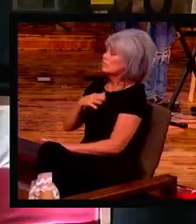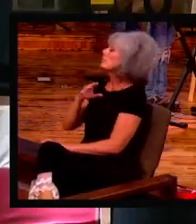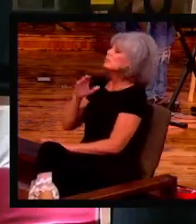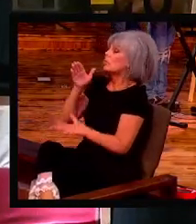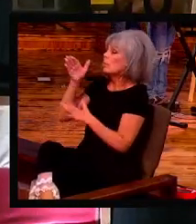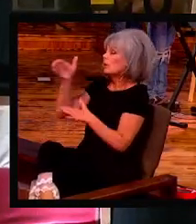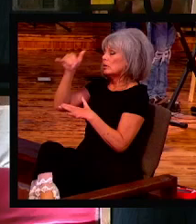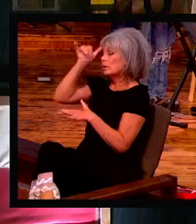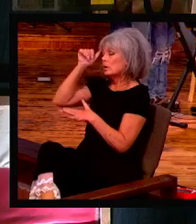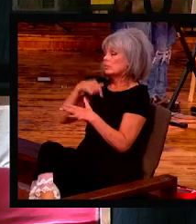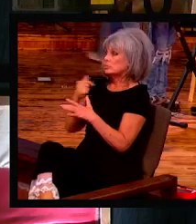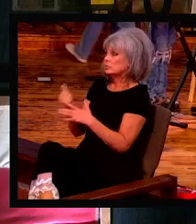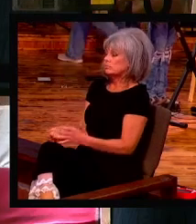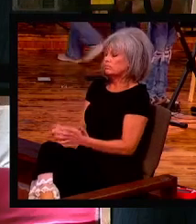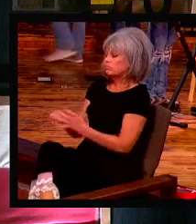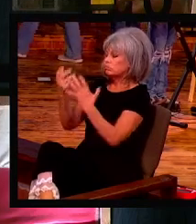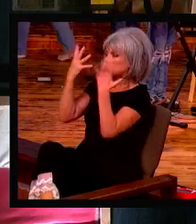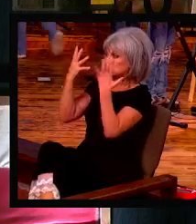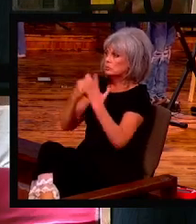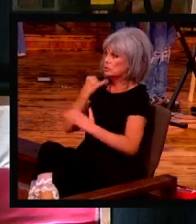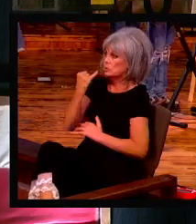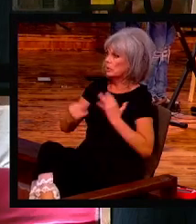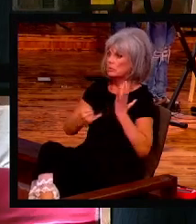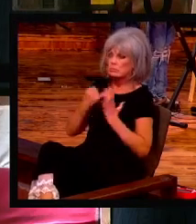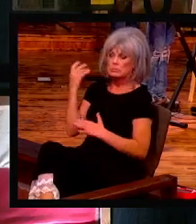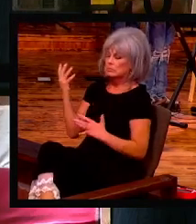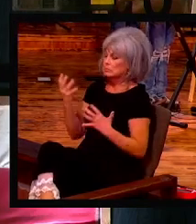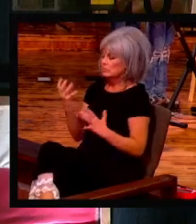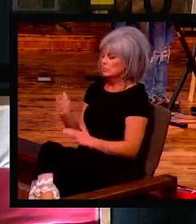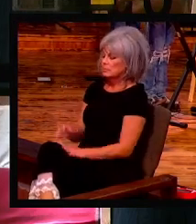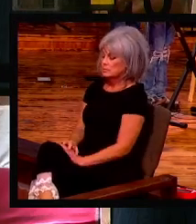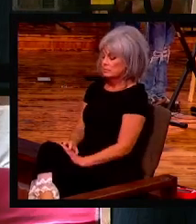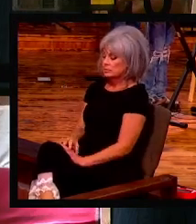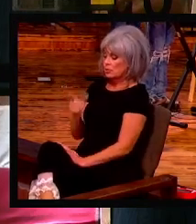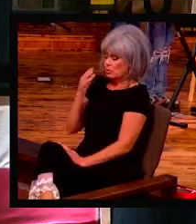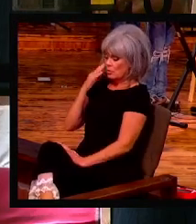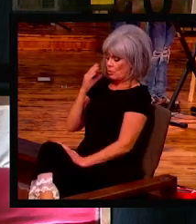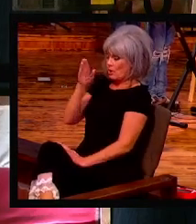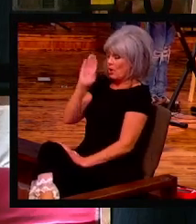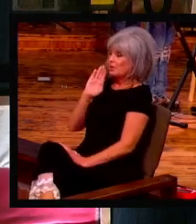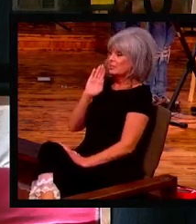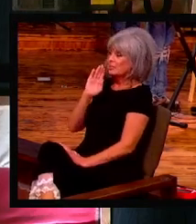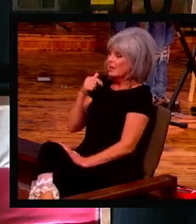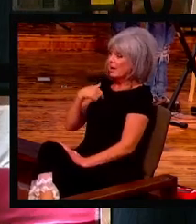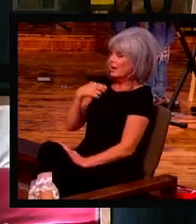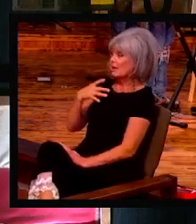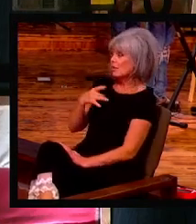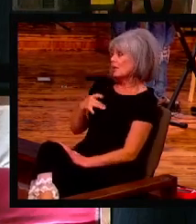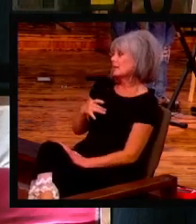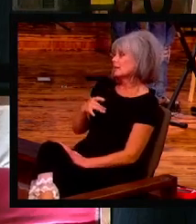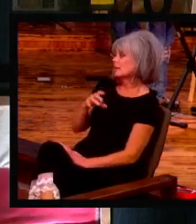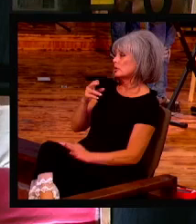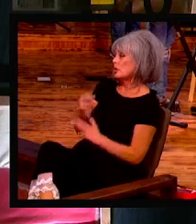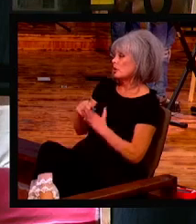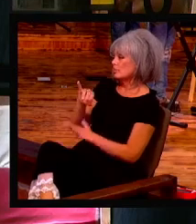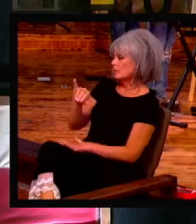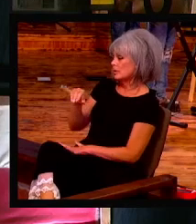And I was just overwhelmed with emotion and joy. And then, you know, God, I like to call him sometimes Jehovah Sneaky.